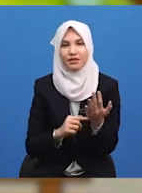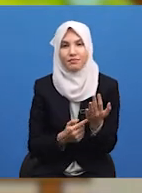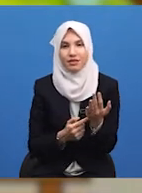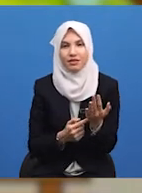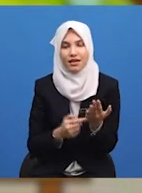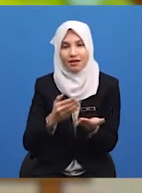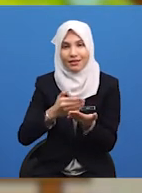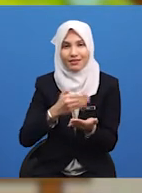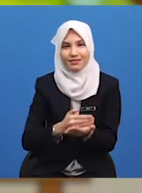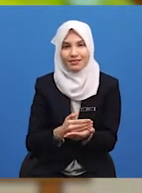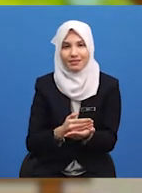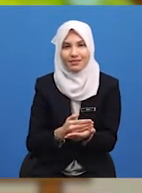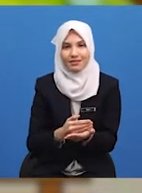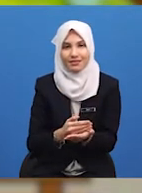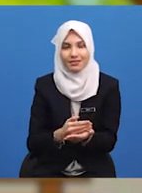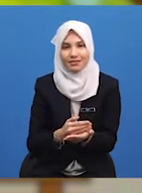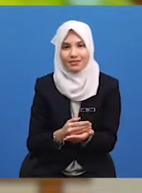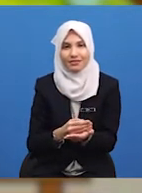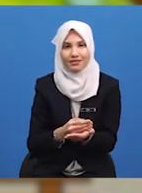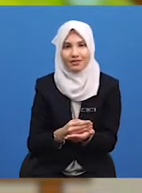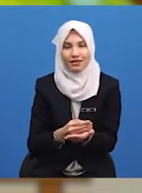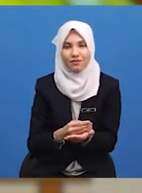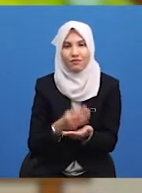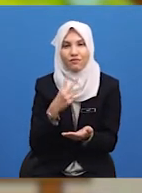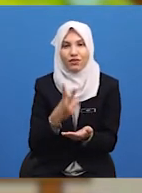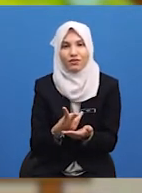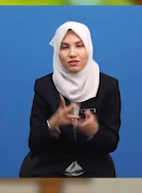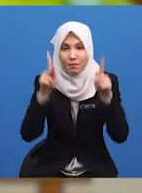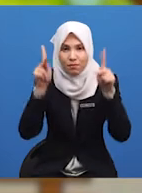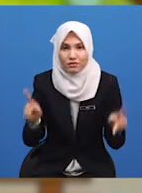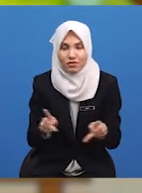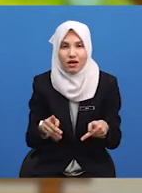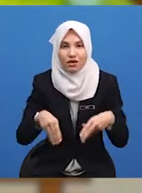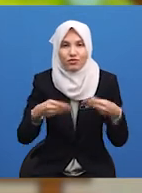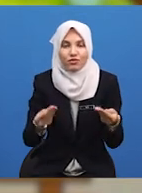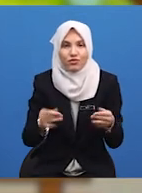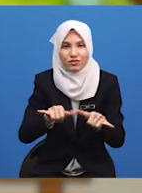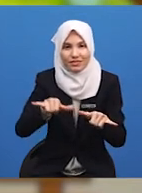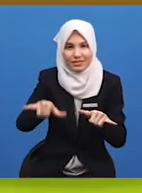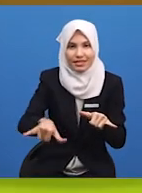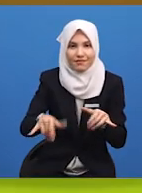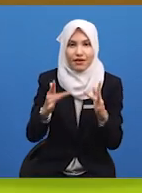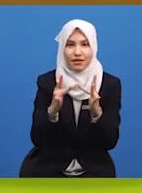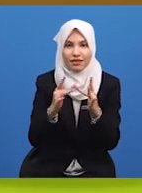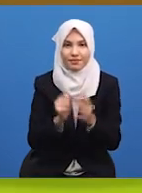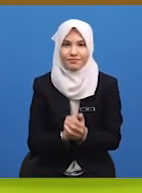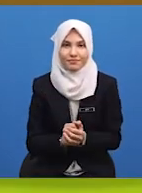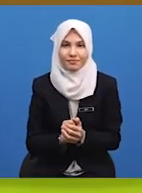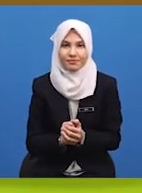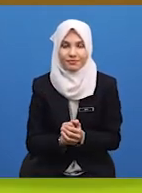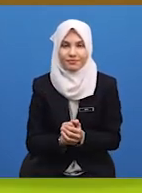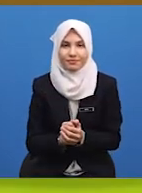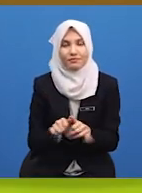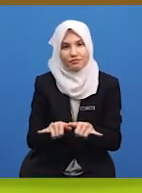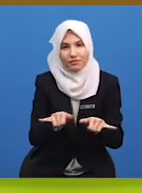lesson, you learned some vocabulary from a poster on how to stay safe online. You also